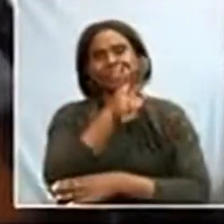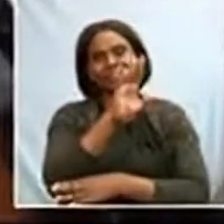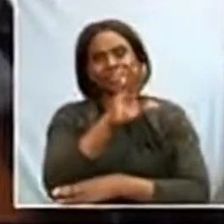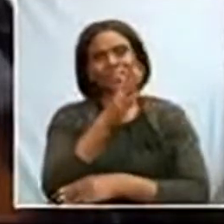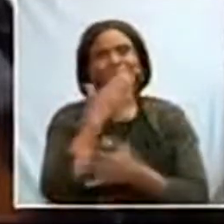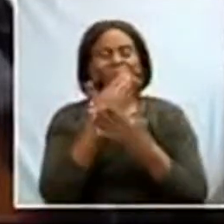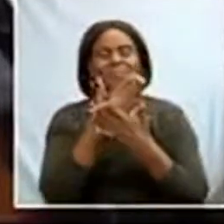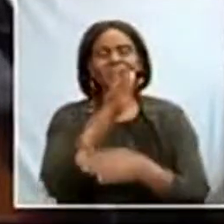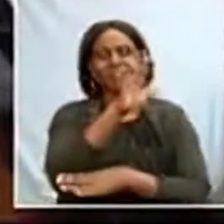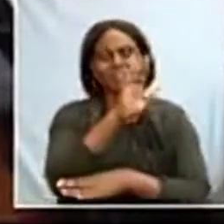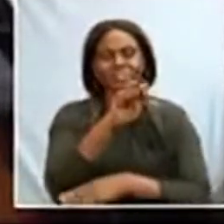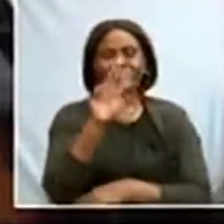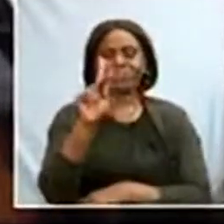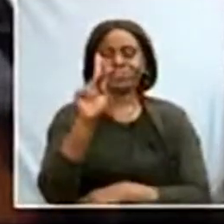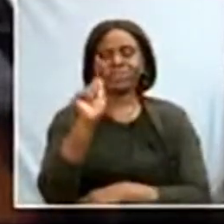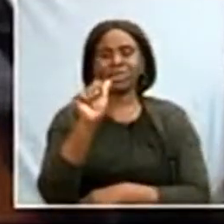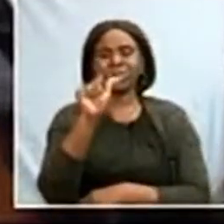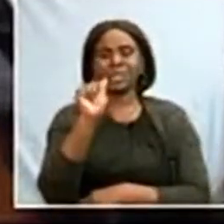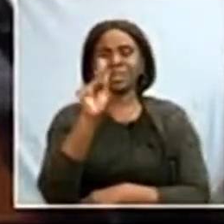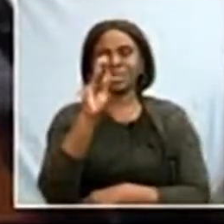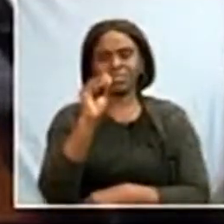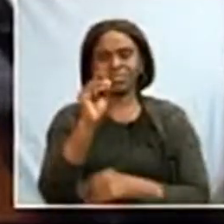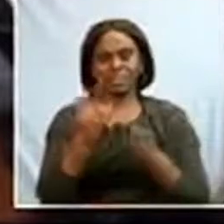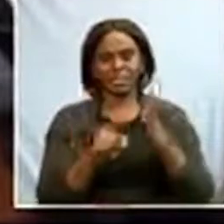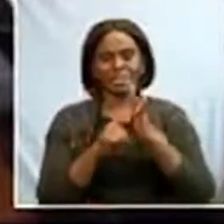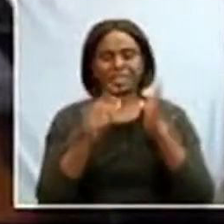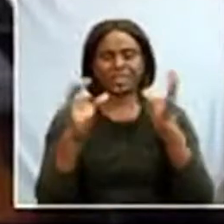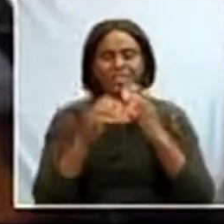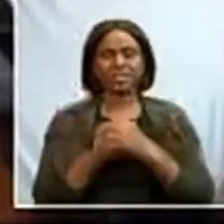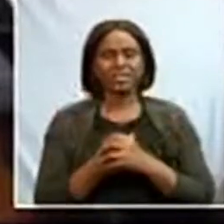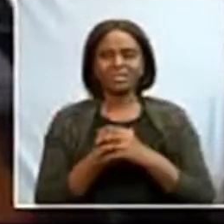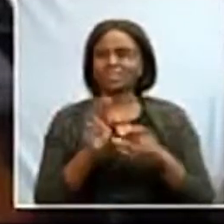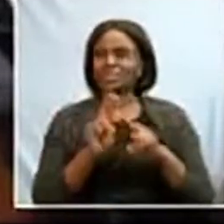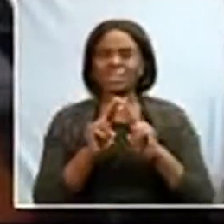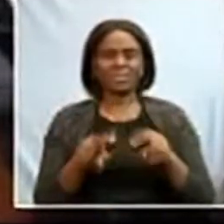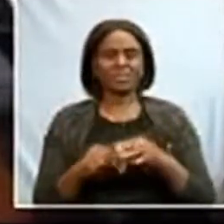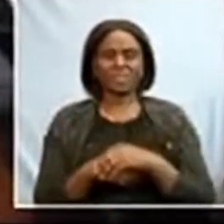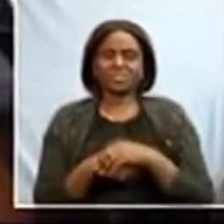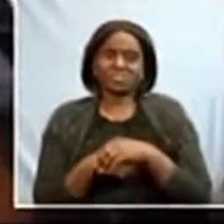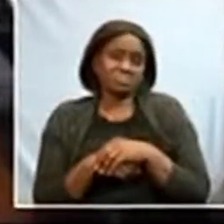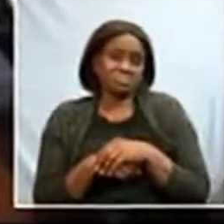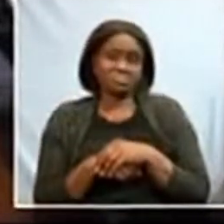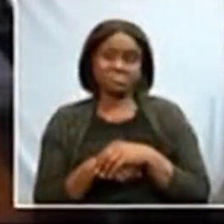Good afternoon, KALABO Town Council. Yeah, Chair,